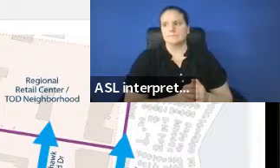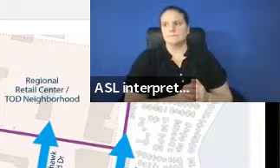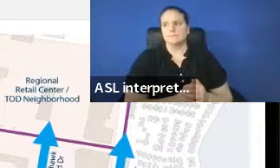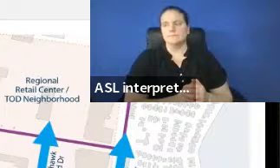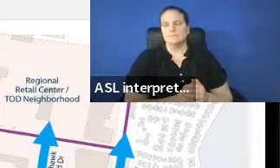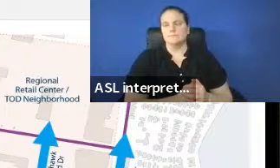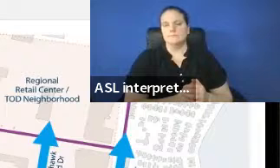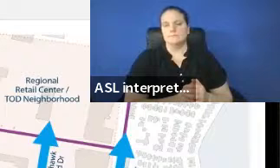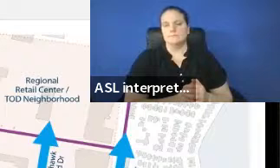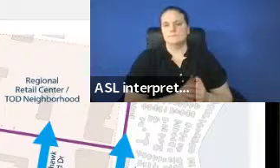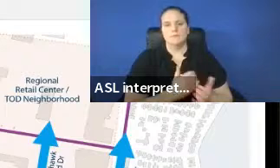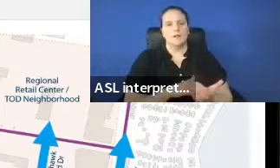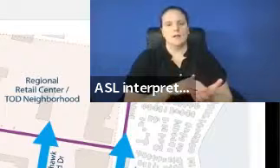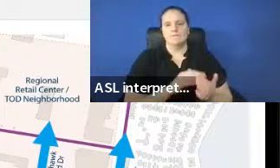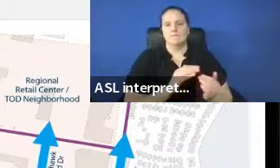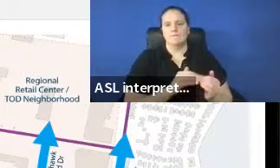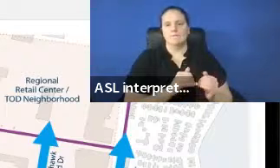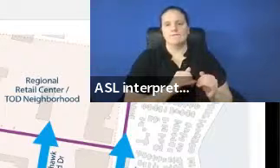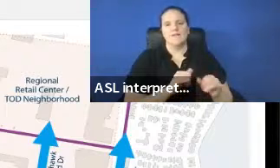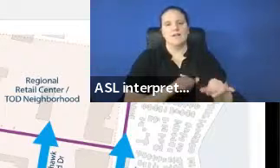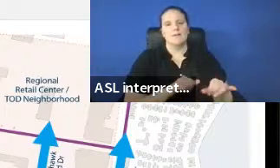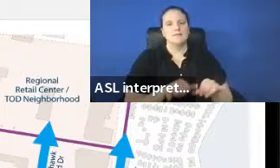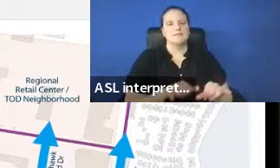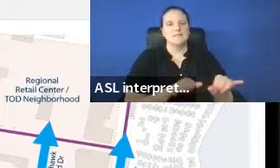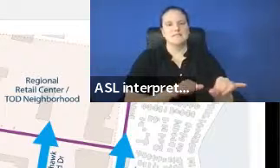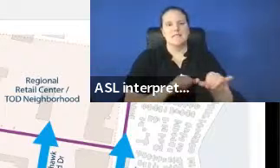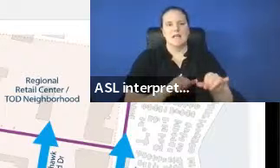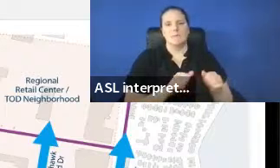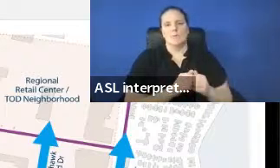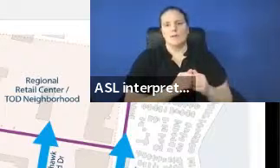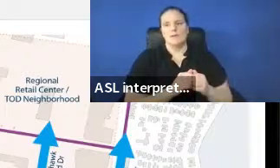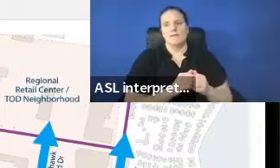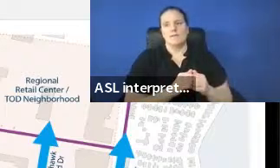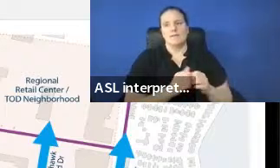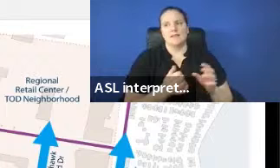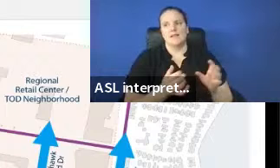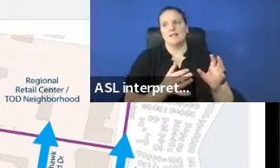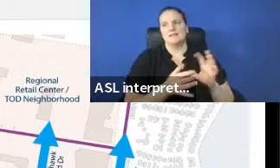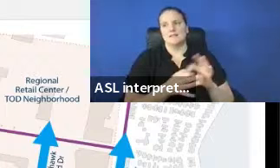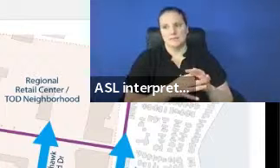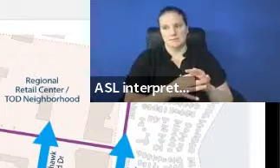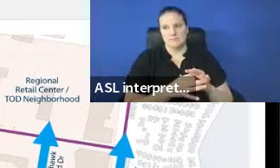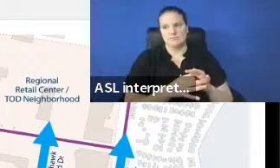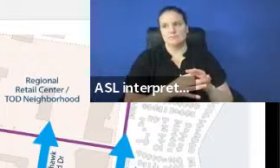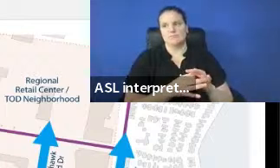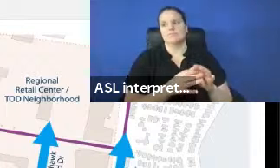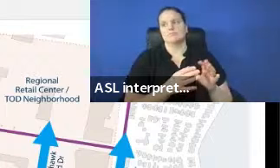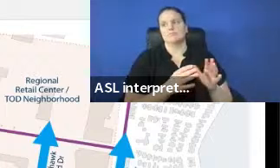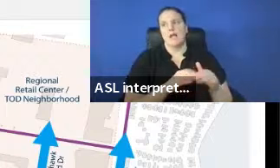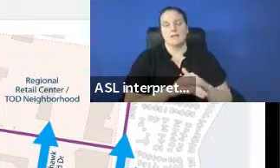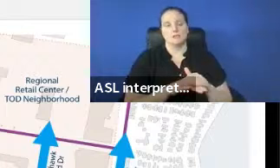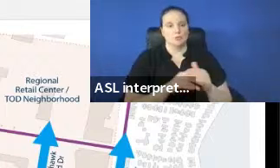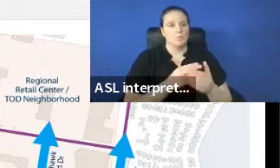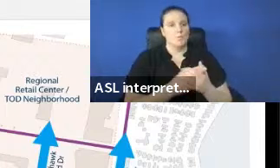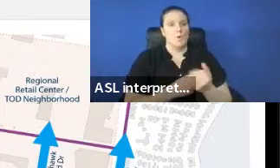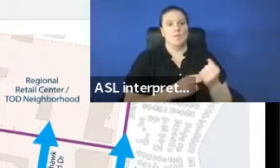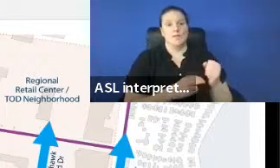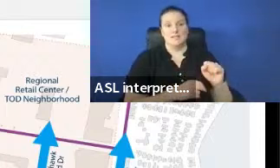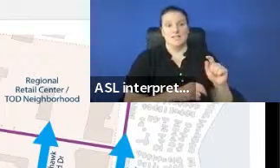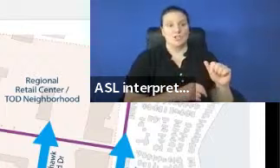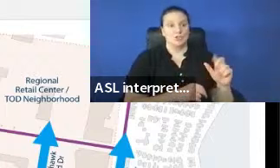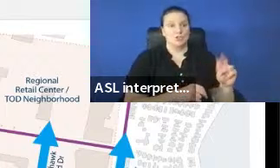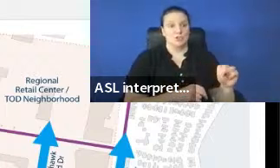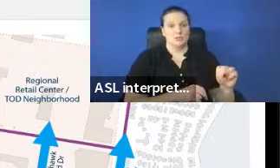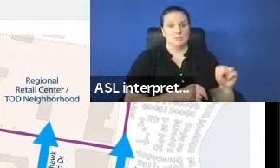again, very much the same in terms of the connectivity or the access to both of those stations. And I